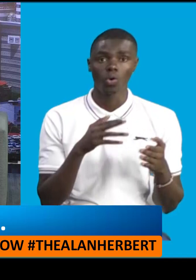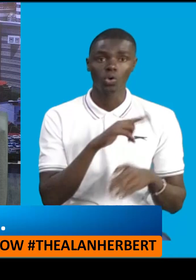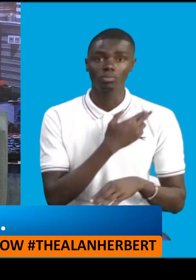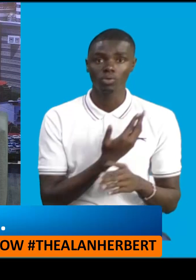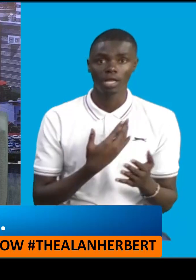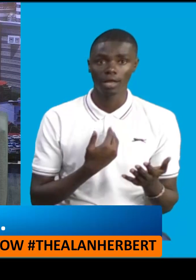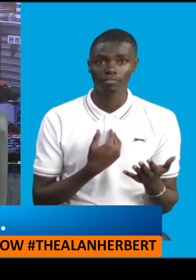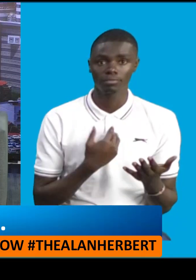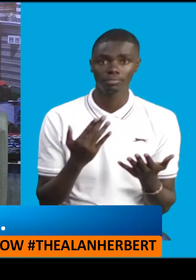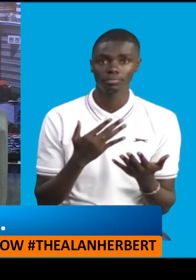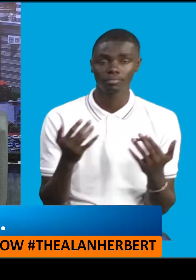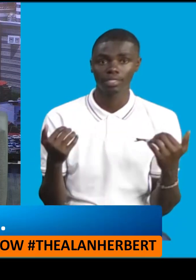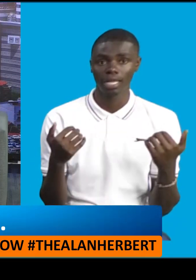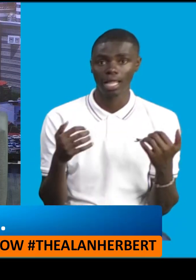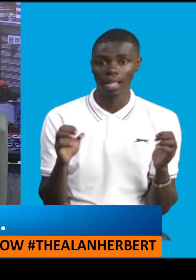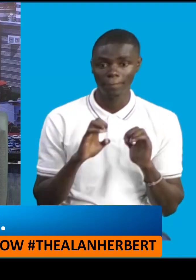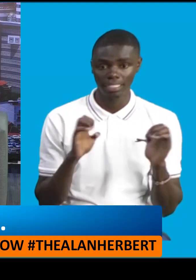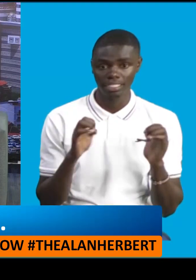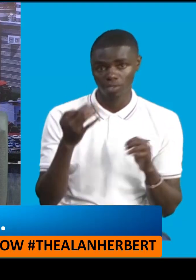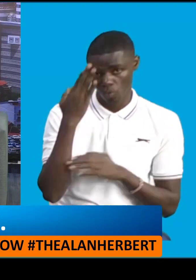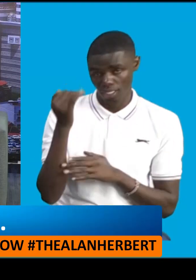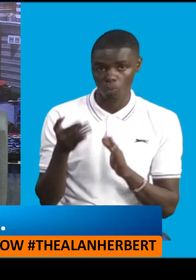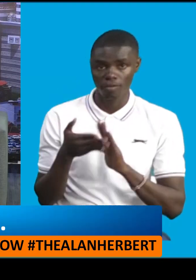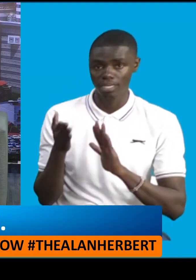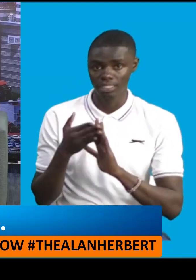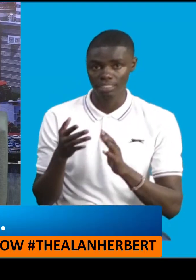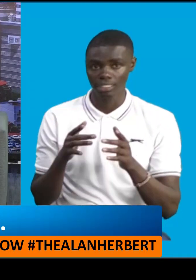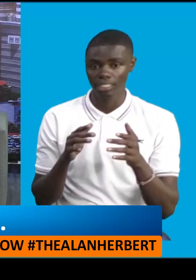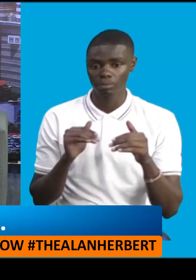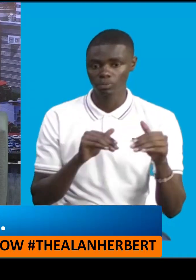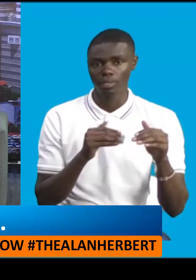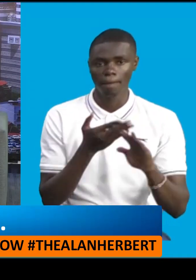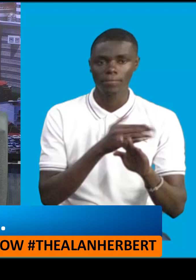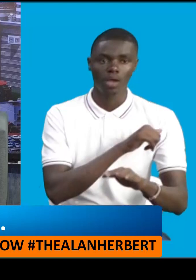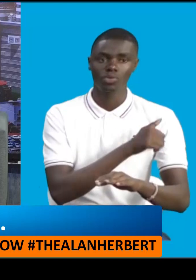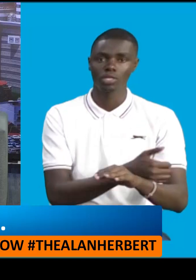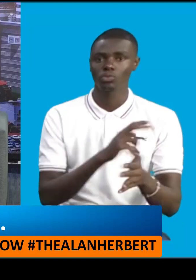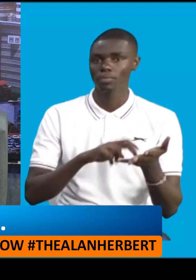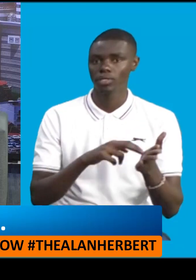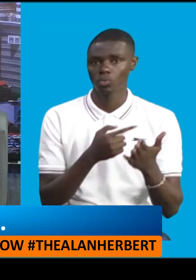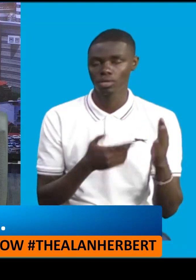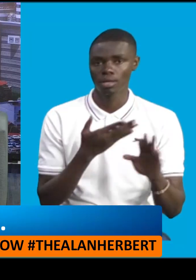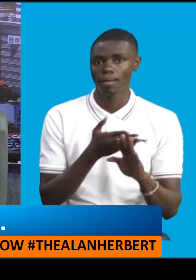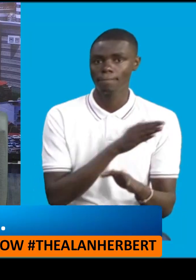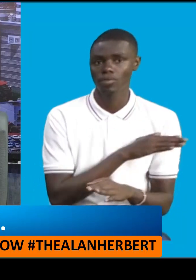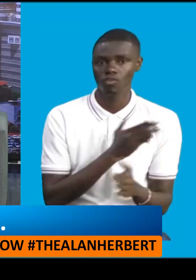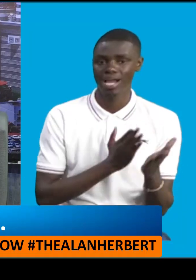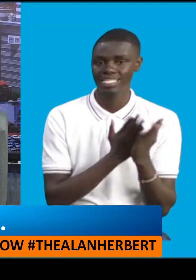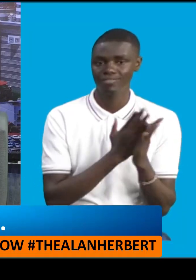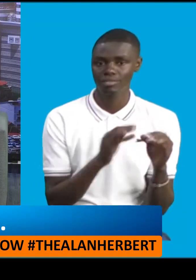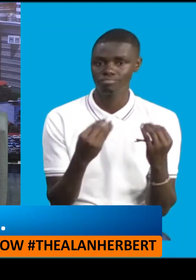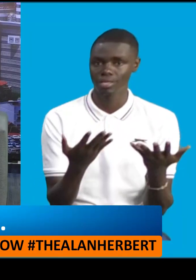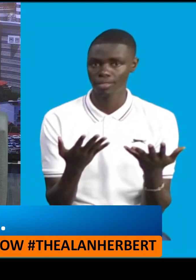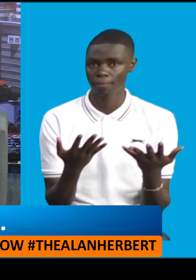of escalating emergencies so that they can be fast-tracked. So prior authorization means that before